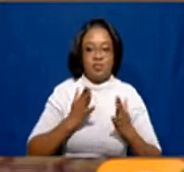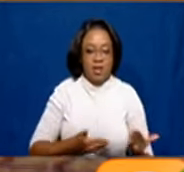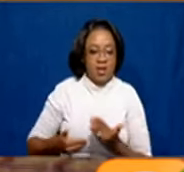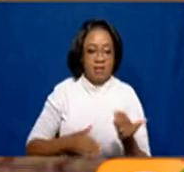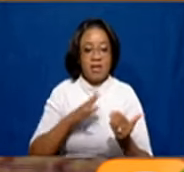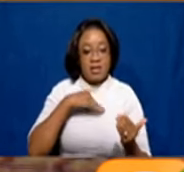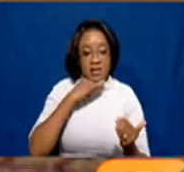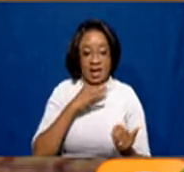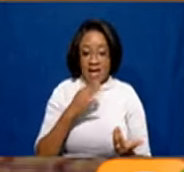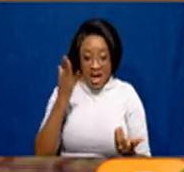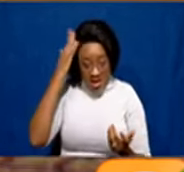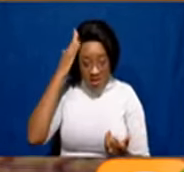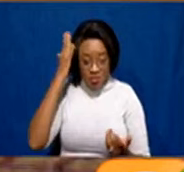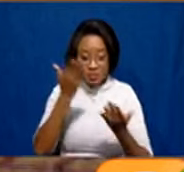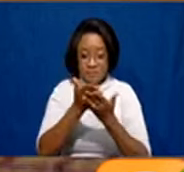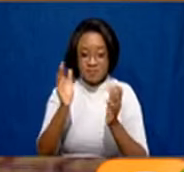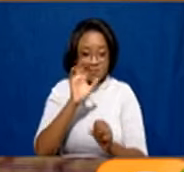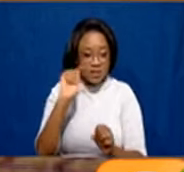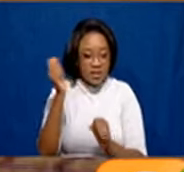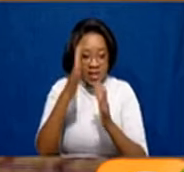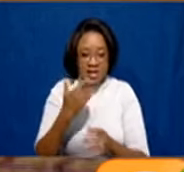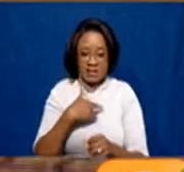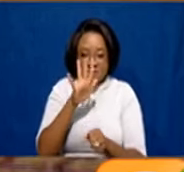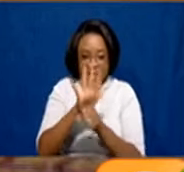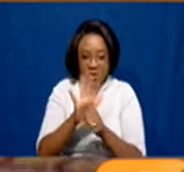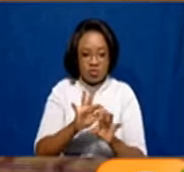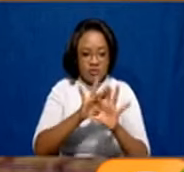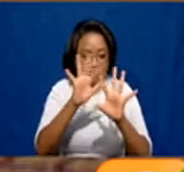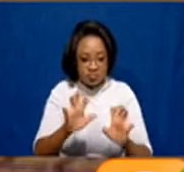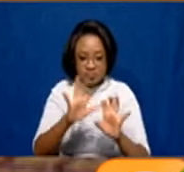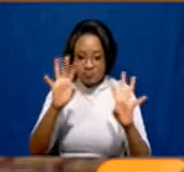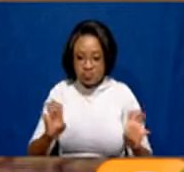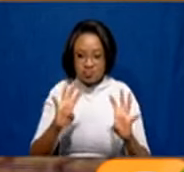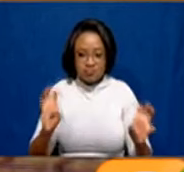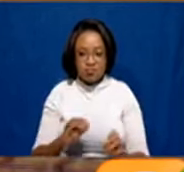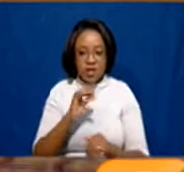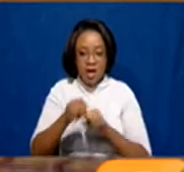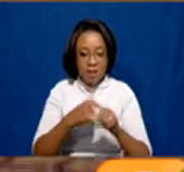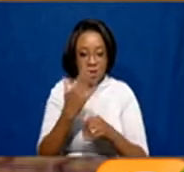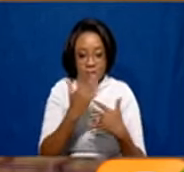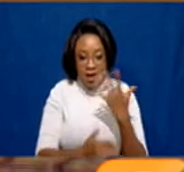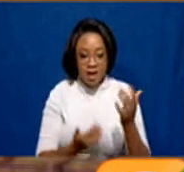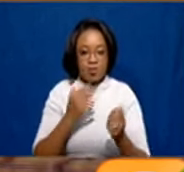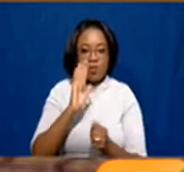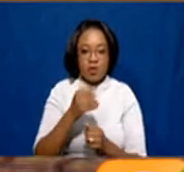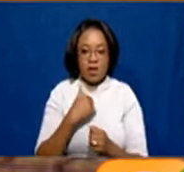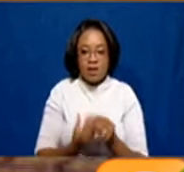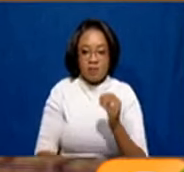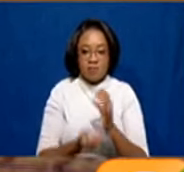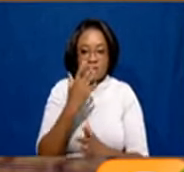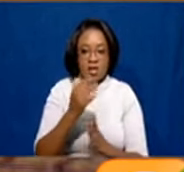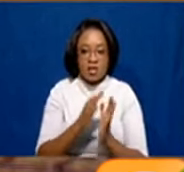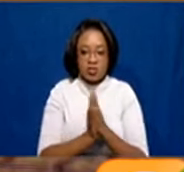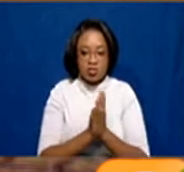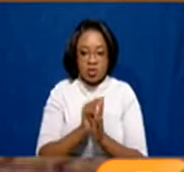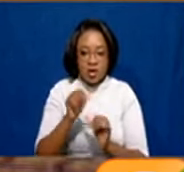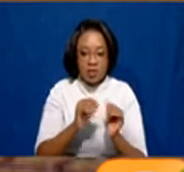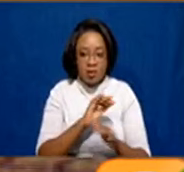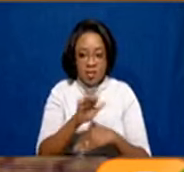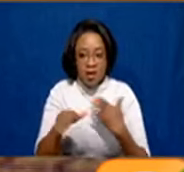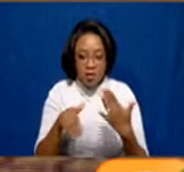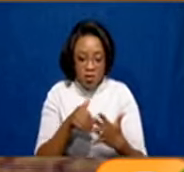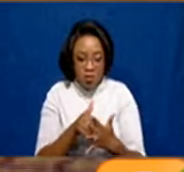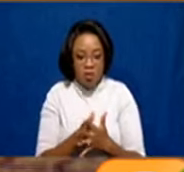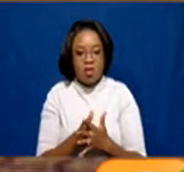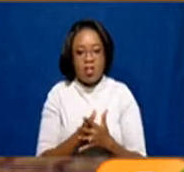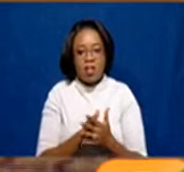need to do. I know Kenyans have a lot of questions about blood. And we're going to release a documentary very soon in partnership with the Parastatal about the whole process. It's called Vein to